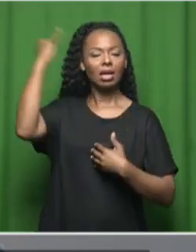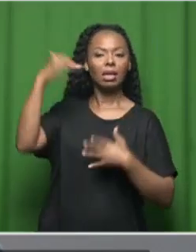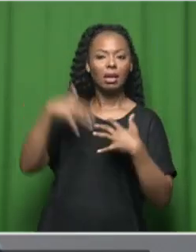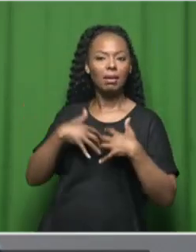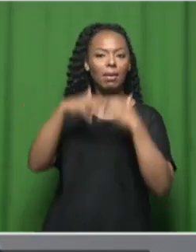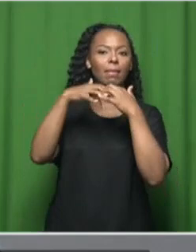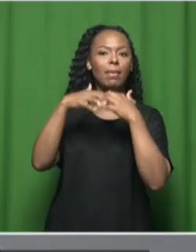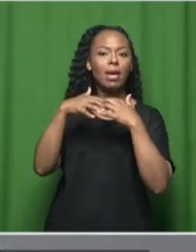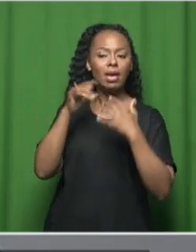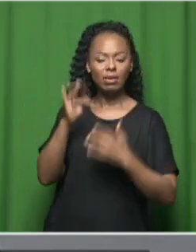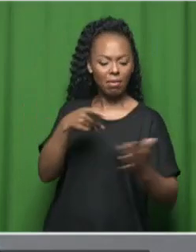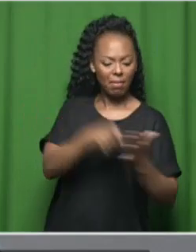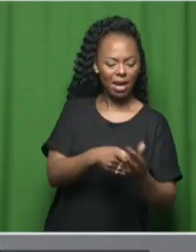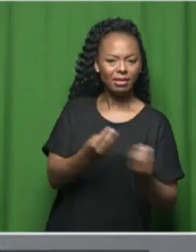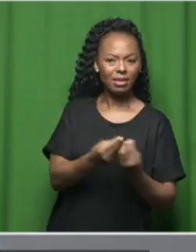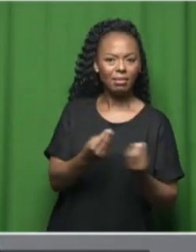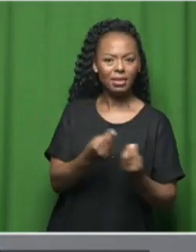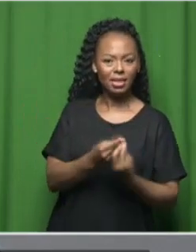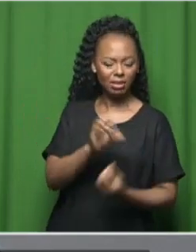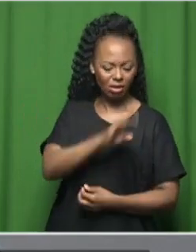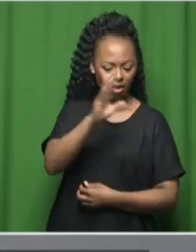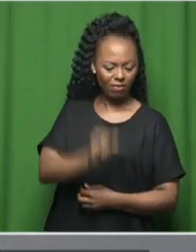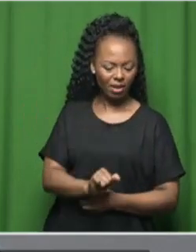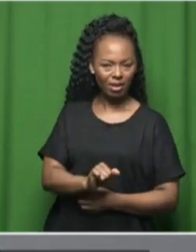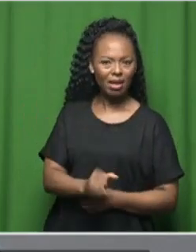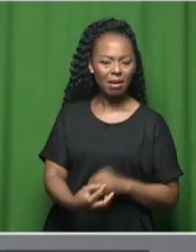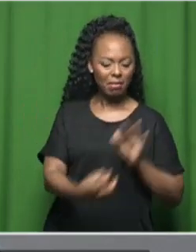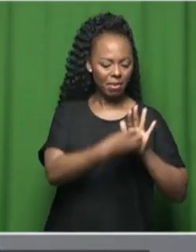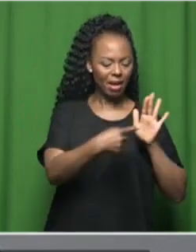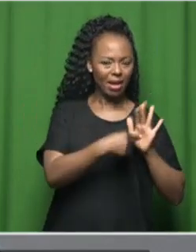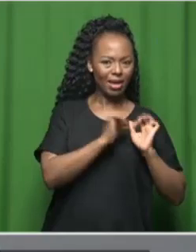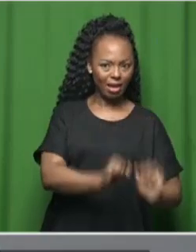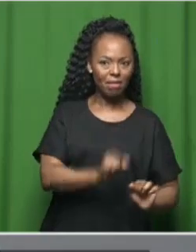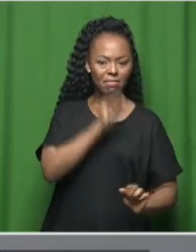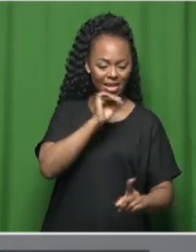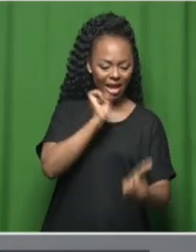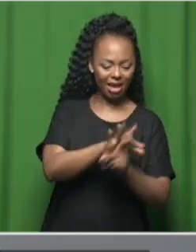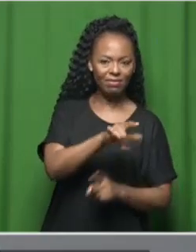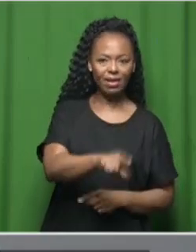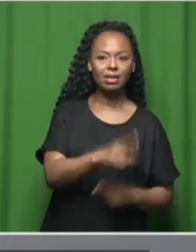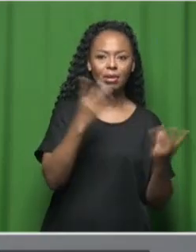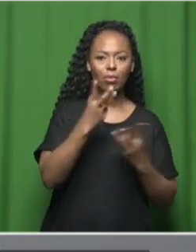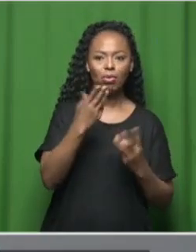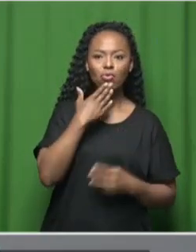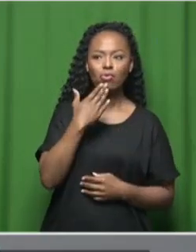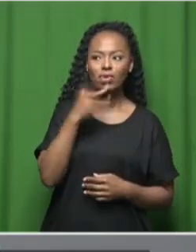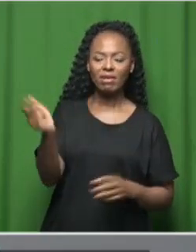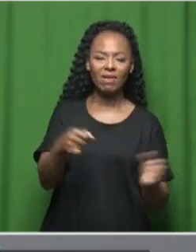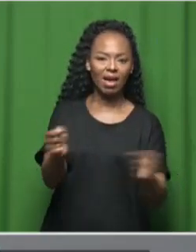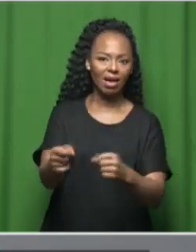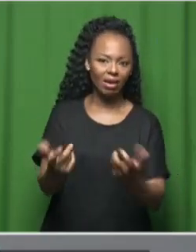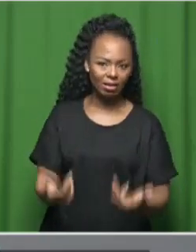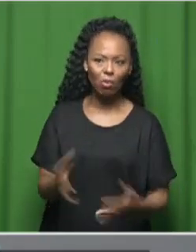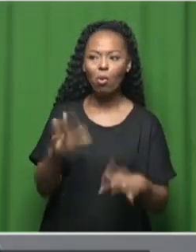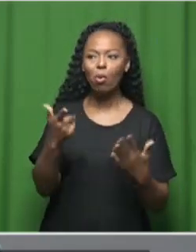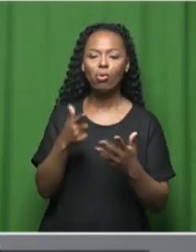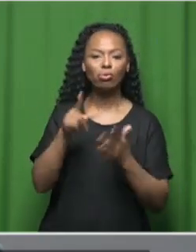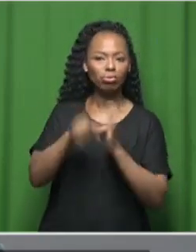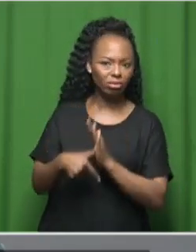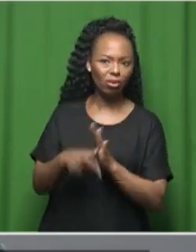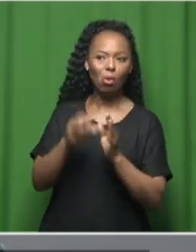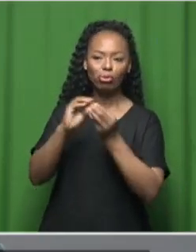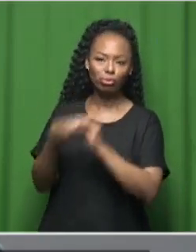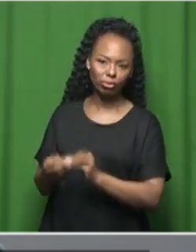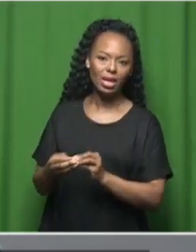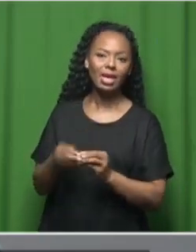these goods, which are South African brands, is not only affecting the designer, you're also affecting the people that they've hired. It affects also government,